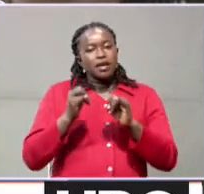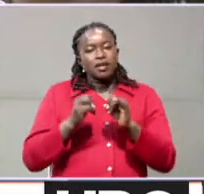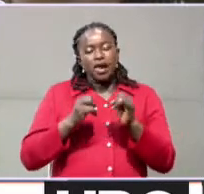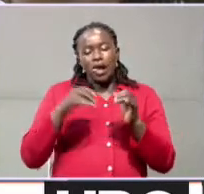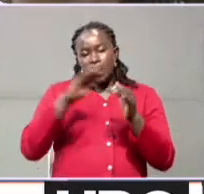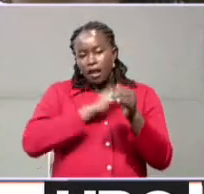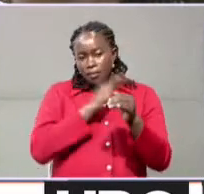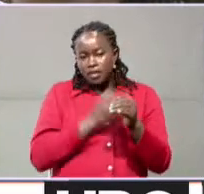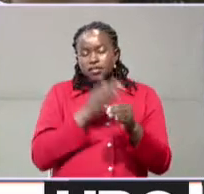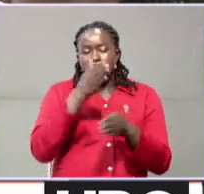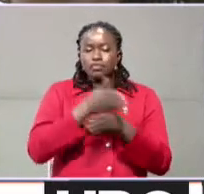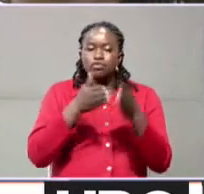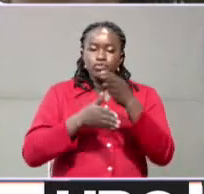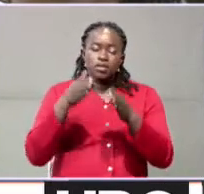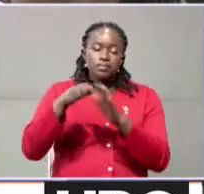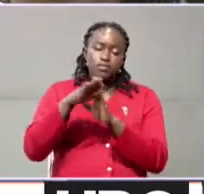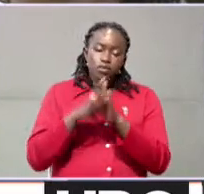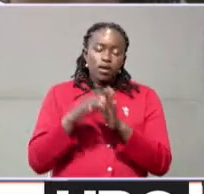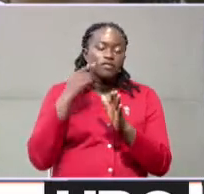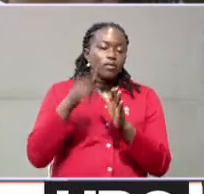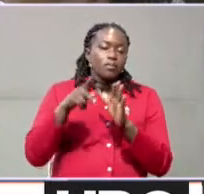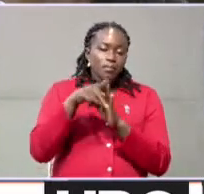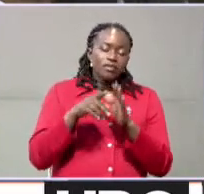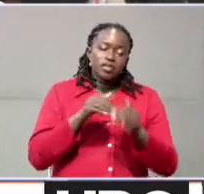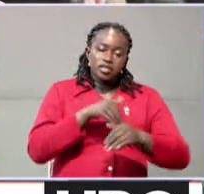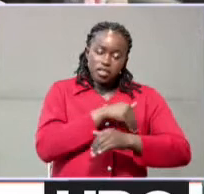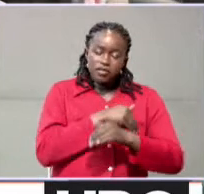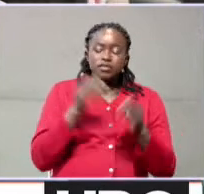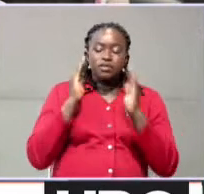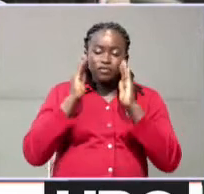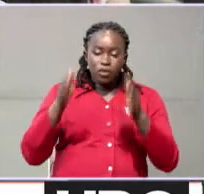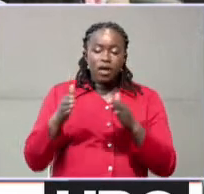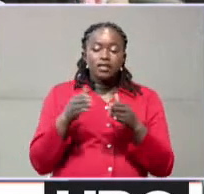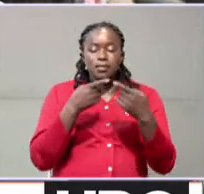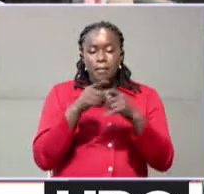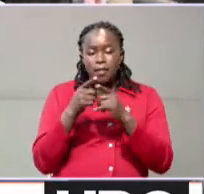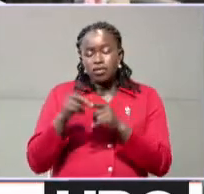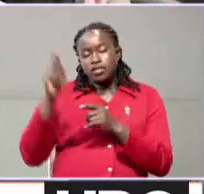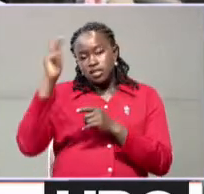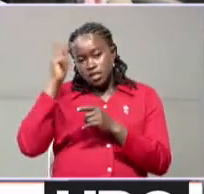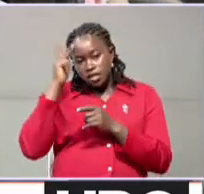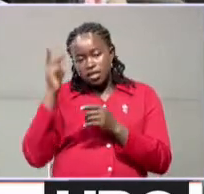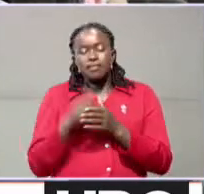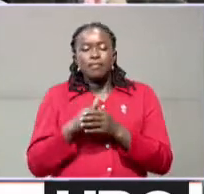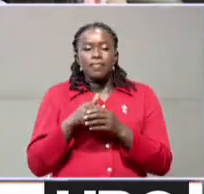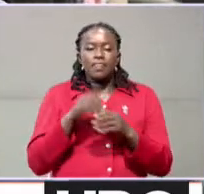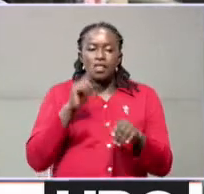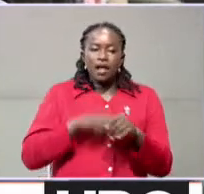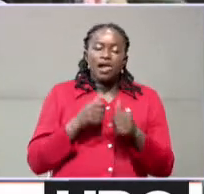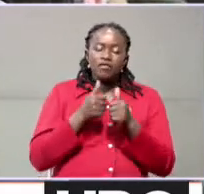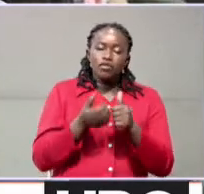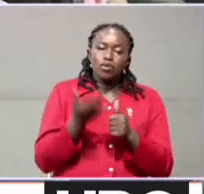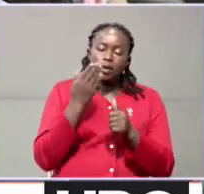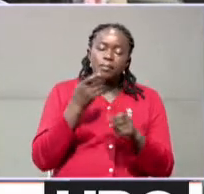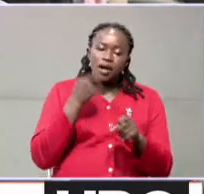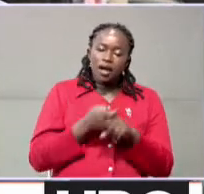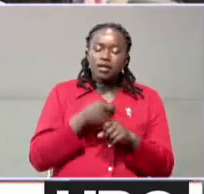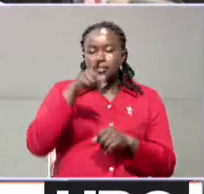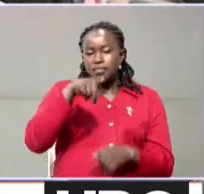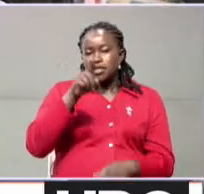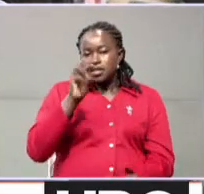building program for the policy chiefs with the focus on multi-skilling in handling complex pdm